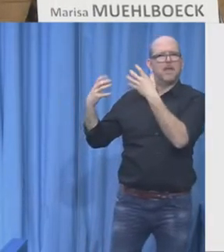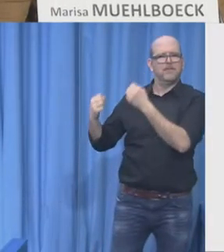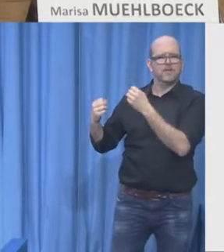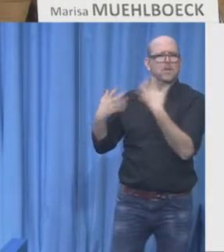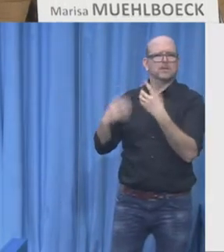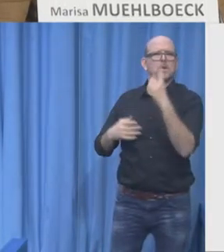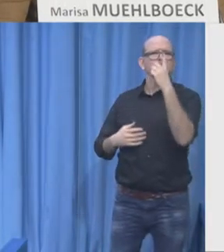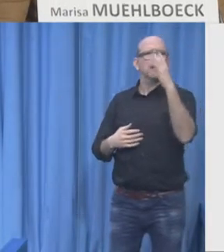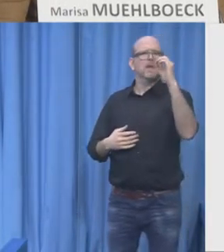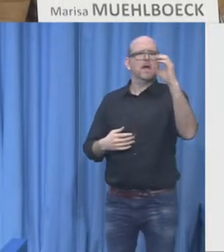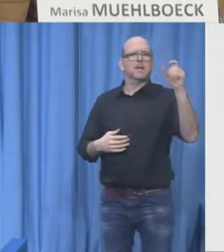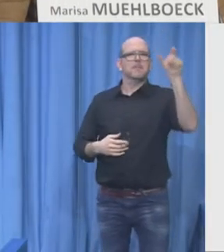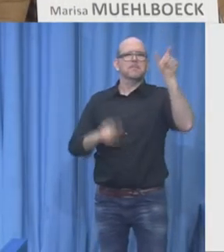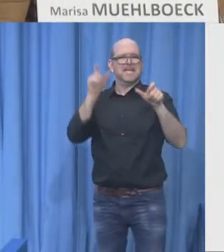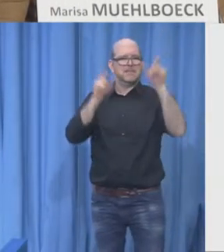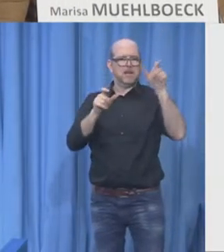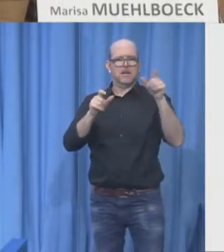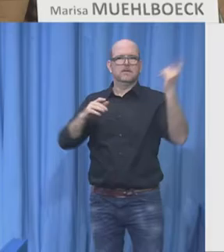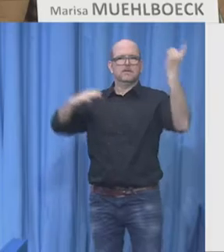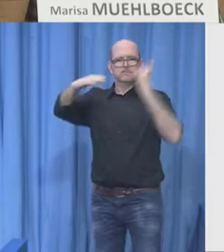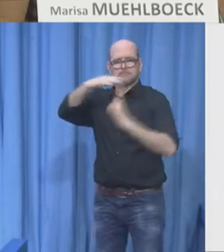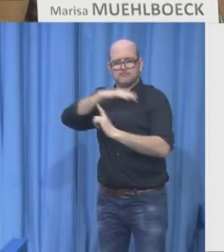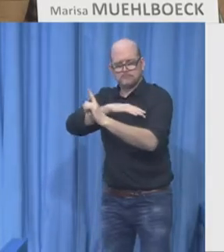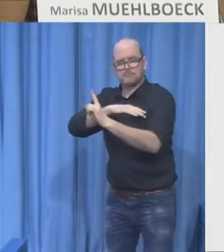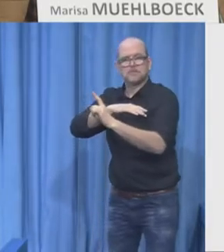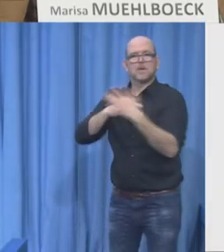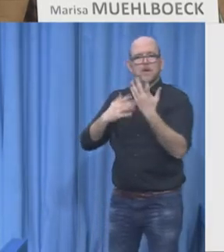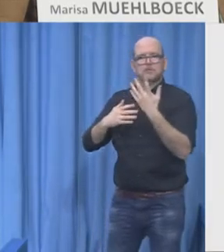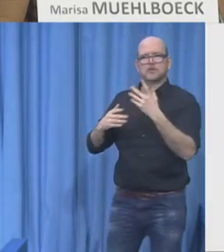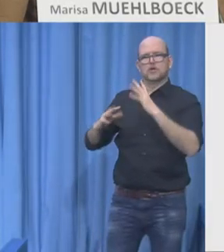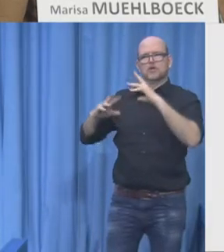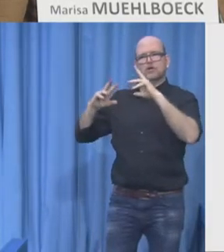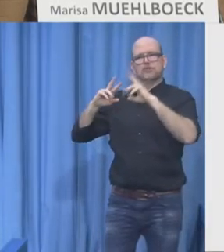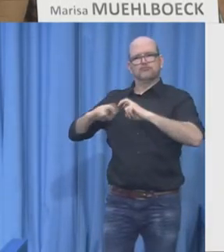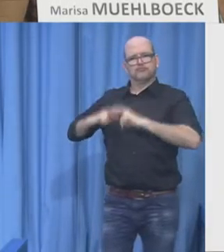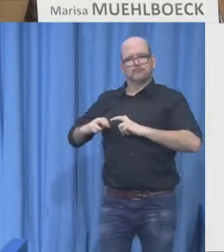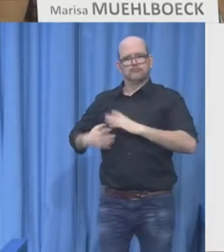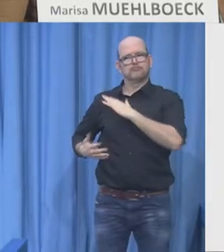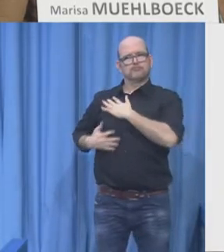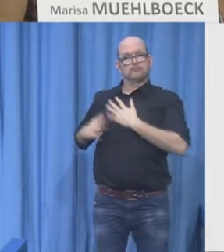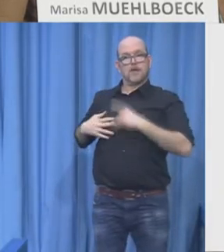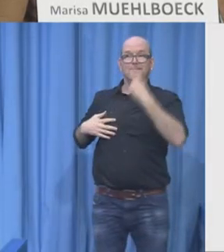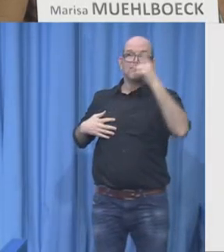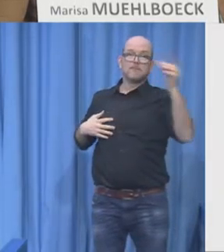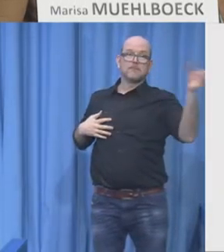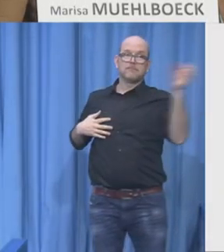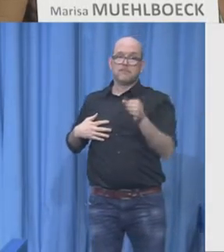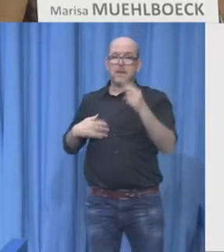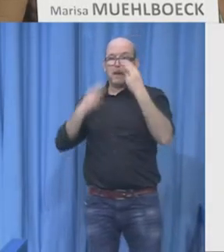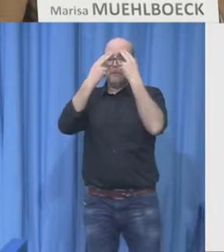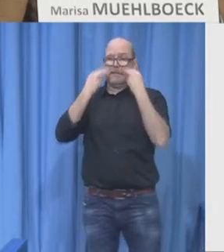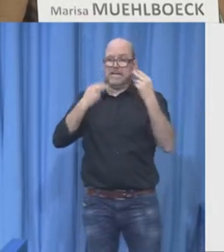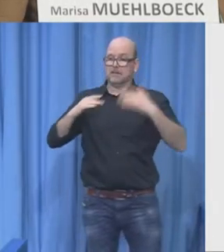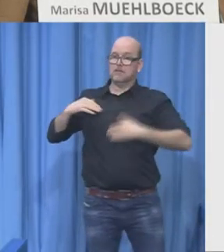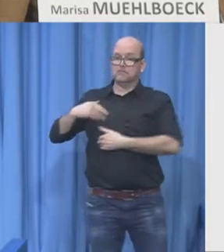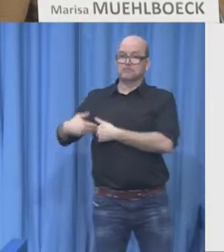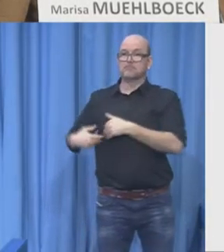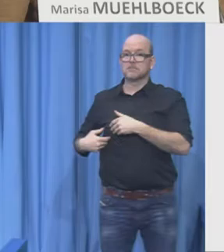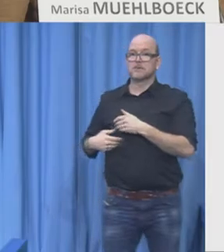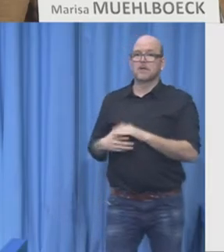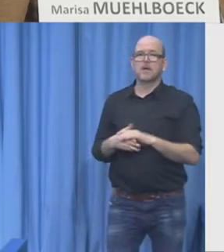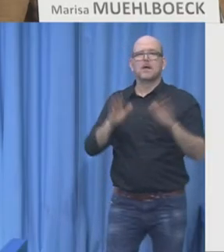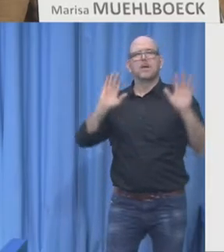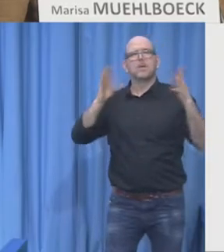examination. We first asked them if they enjoyed the examinations, and more than 9 out of 10 said